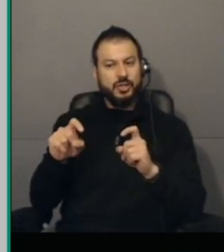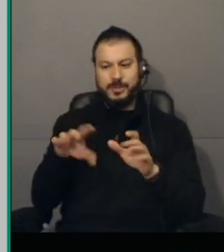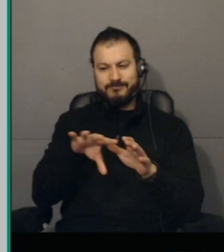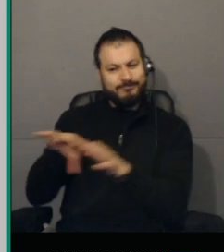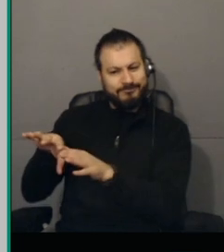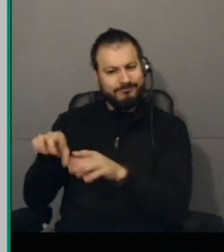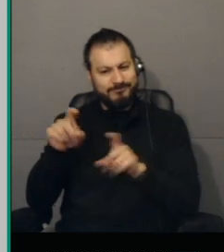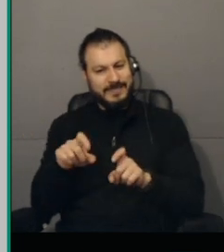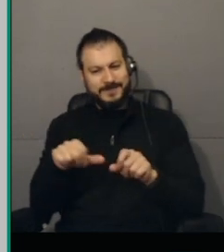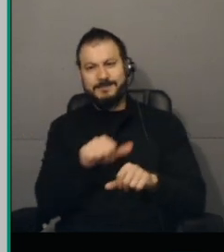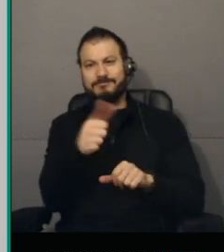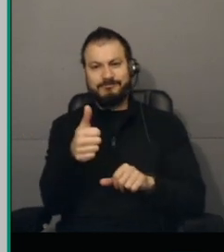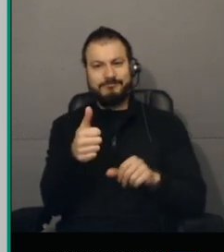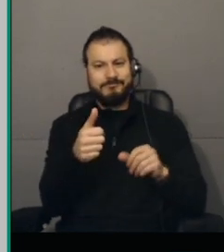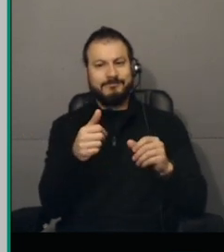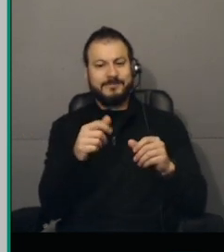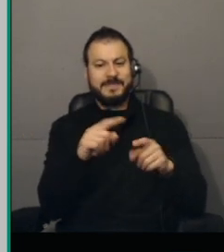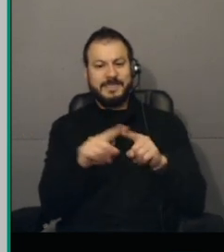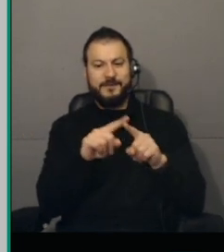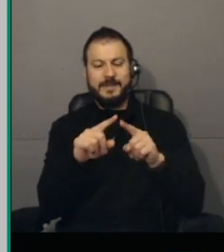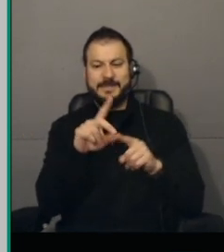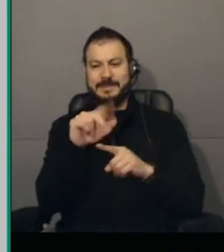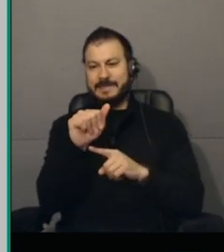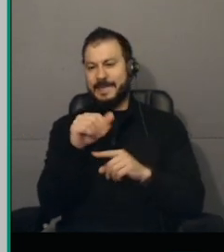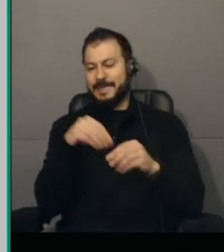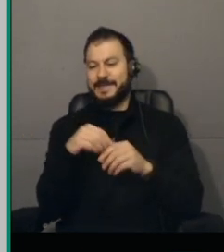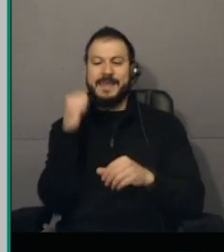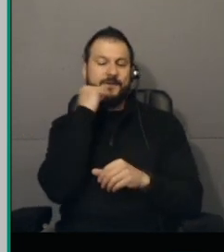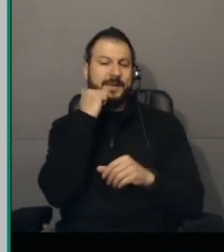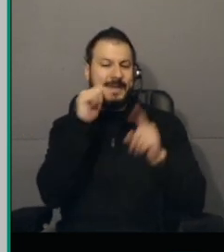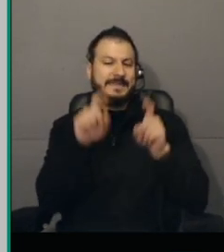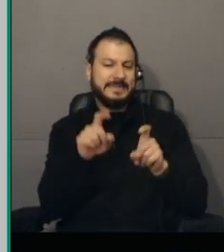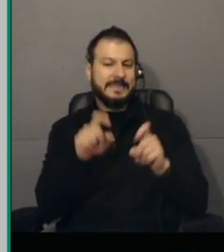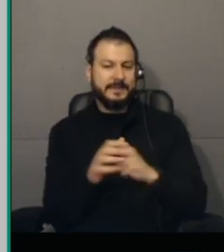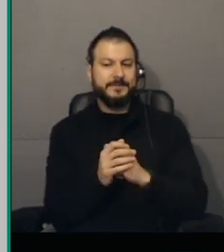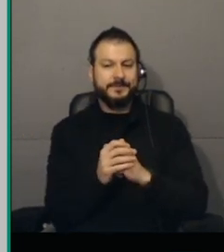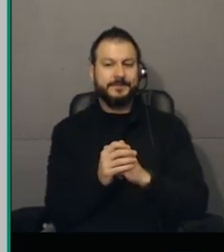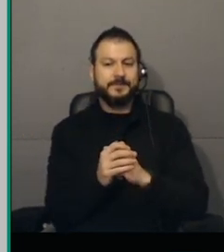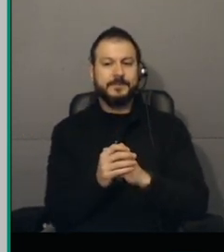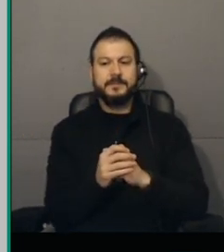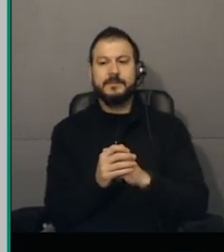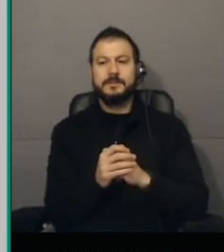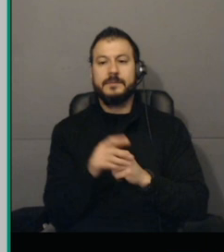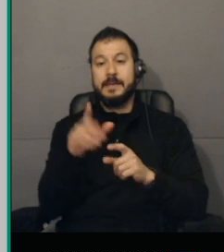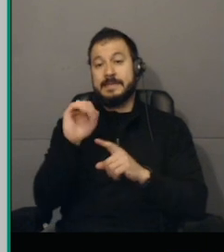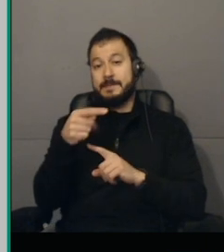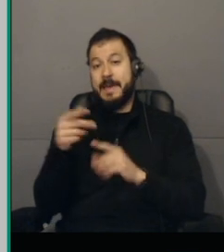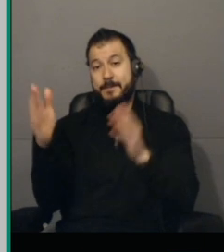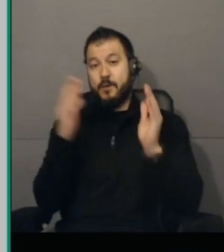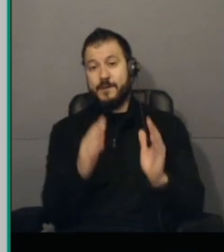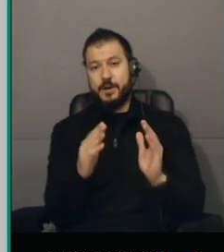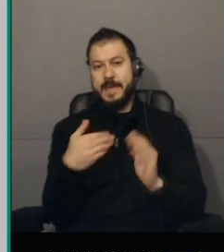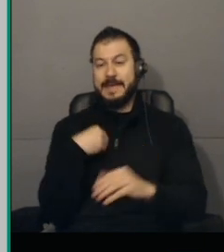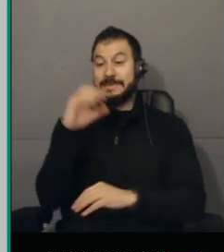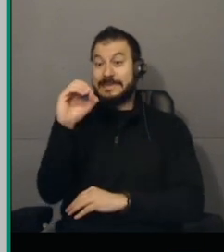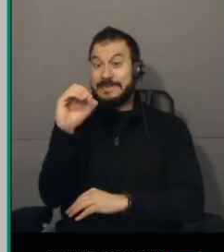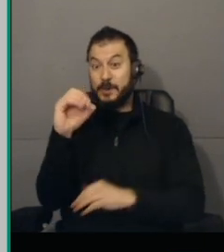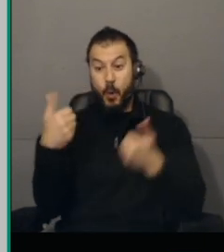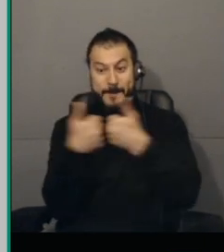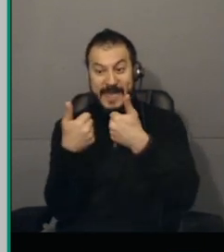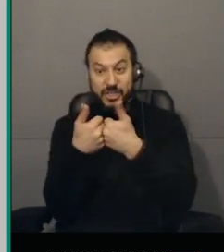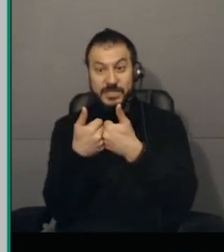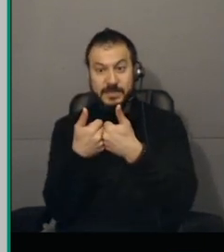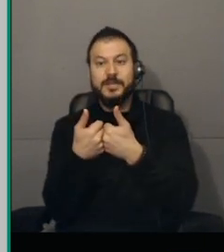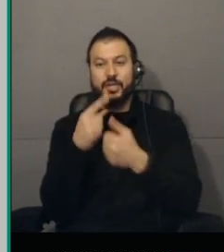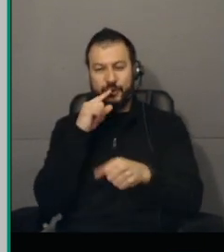testing practices and better cover the game space in day-to-day testing. We can also see that this map over here has zero matches,